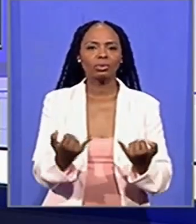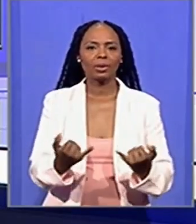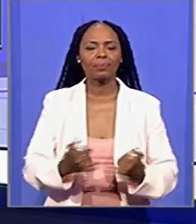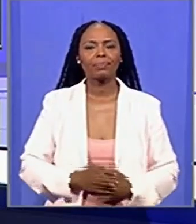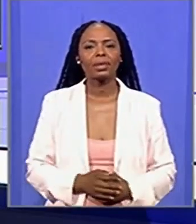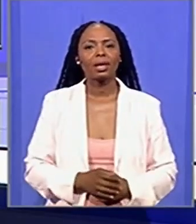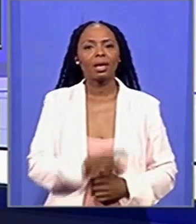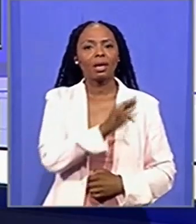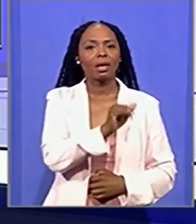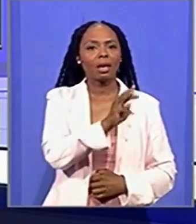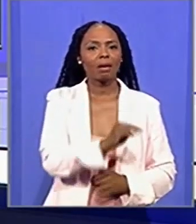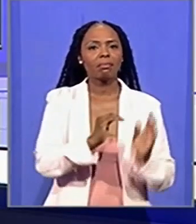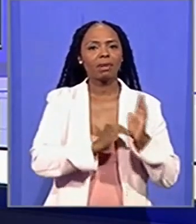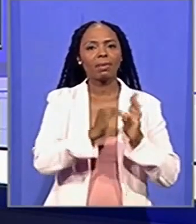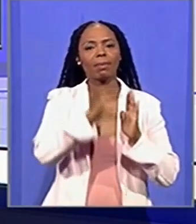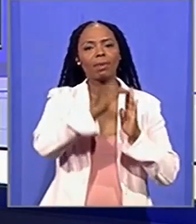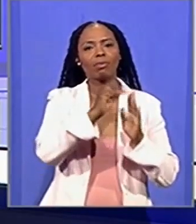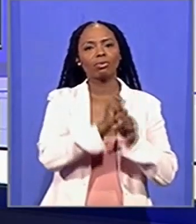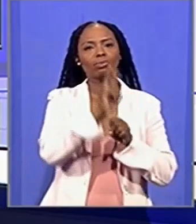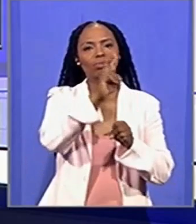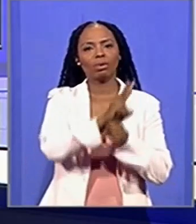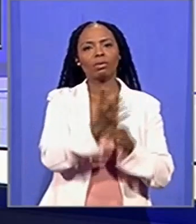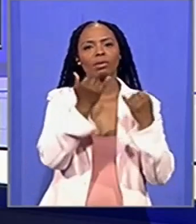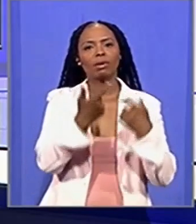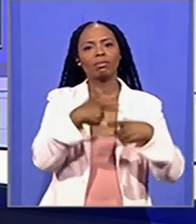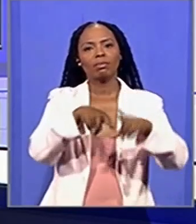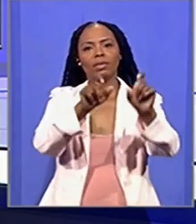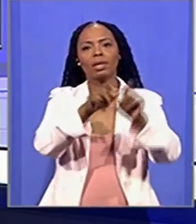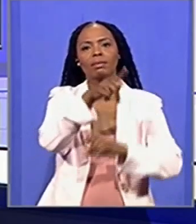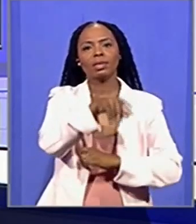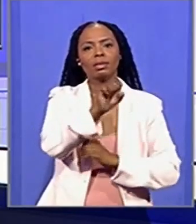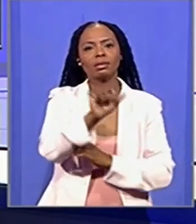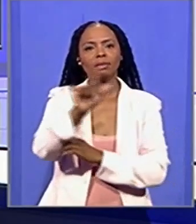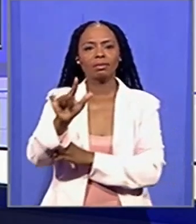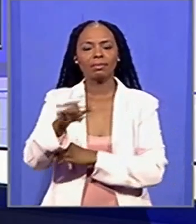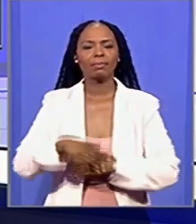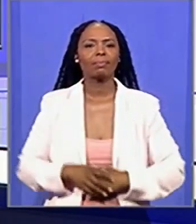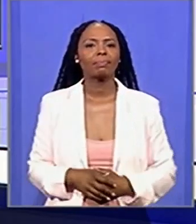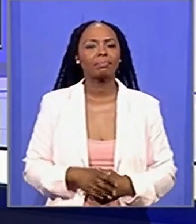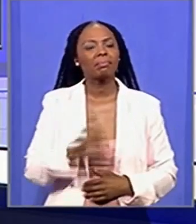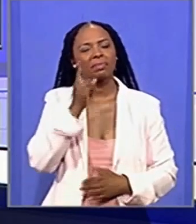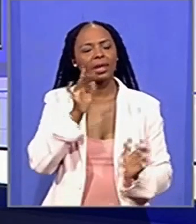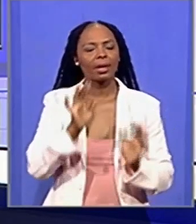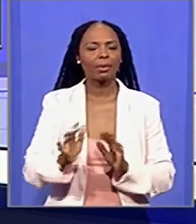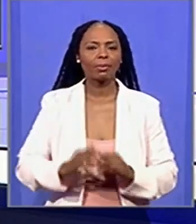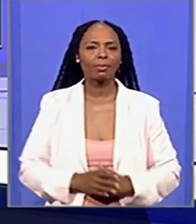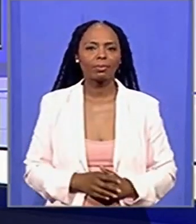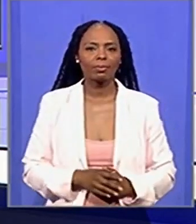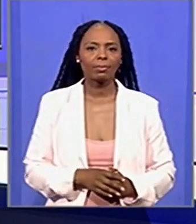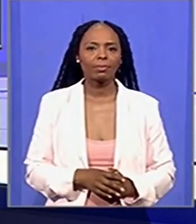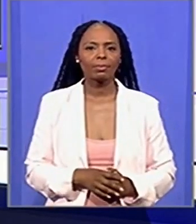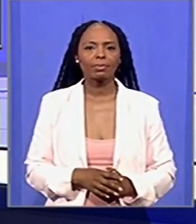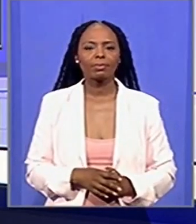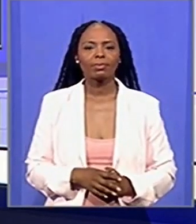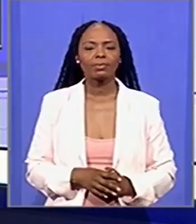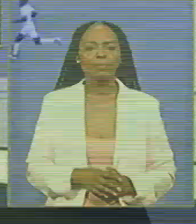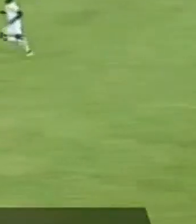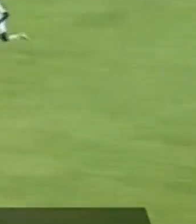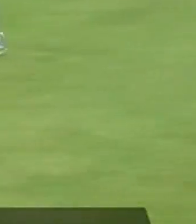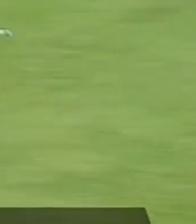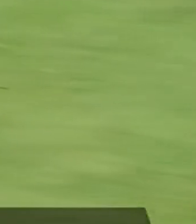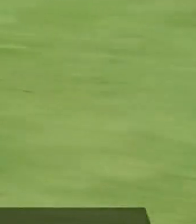Royal AM e nyolohetse maemong a 12 lokong ya Premier Soccer League. Ha re boneng dintlha kgolo tsa papadina. Picks